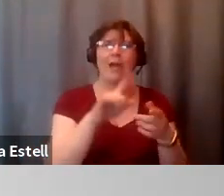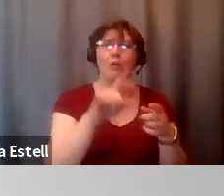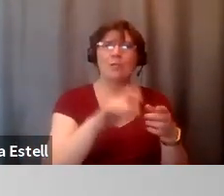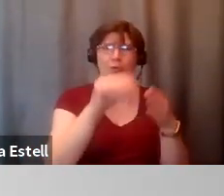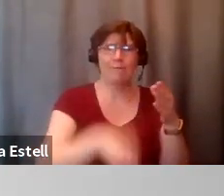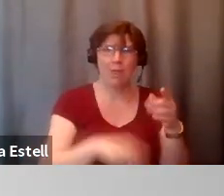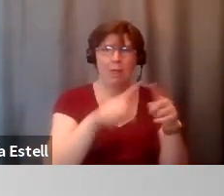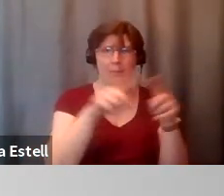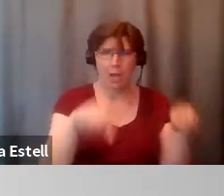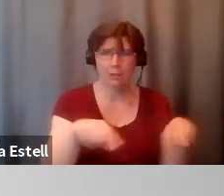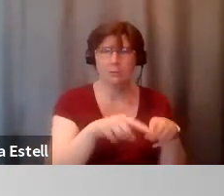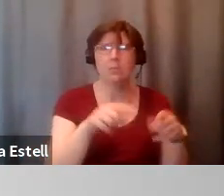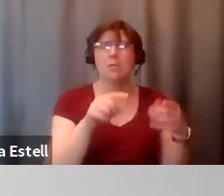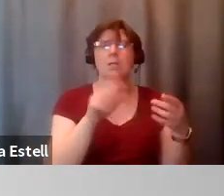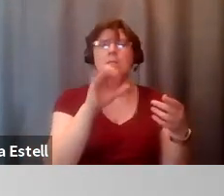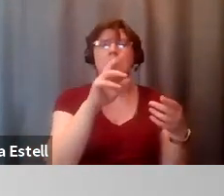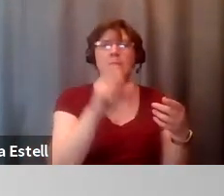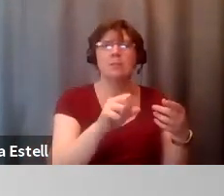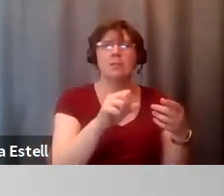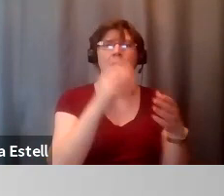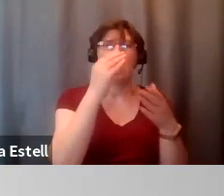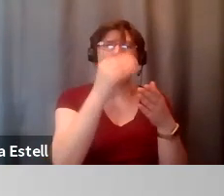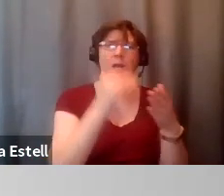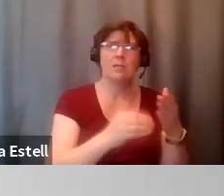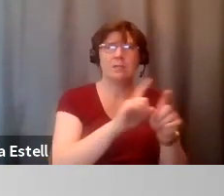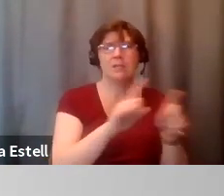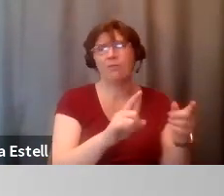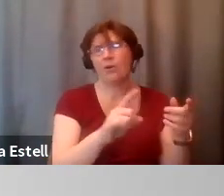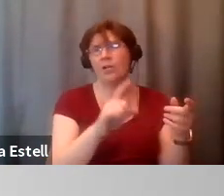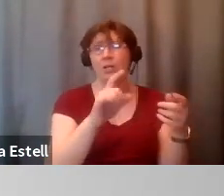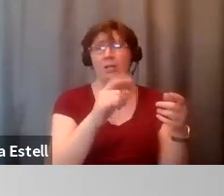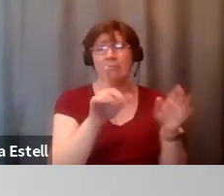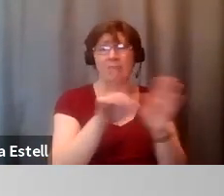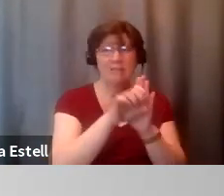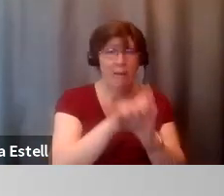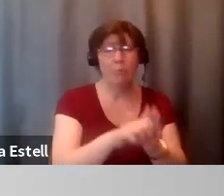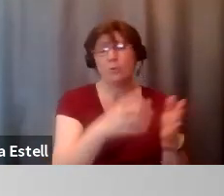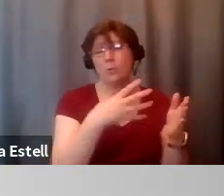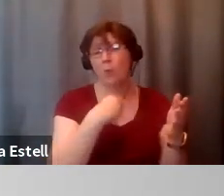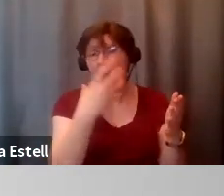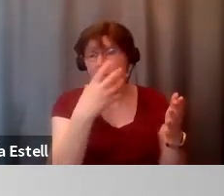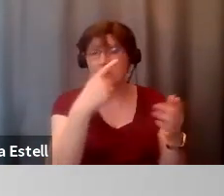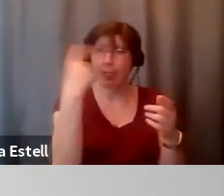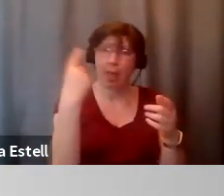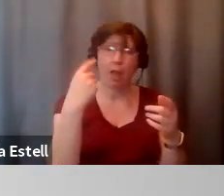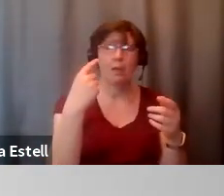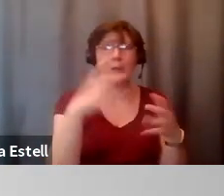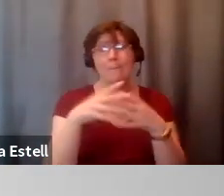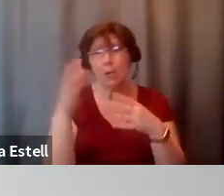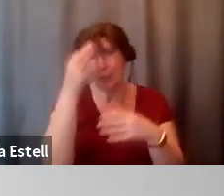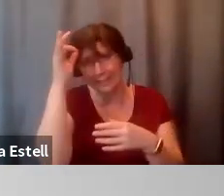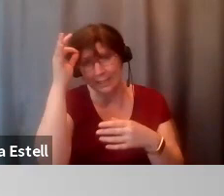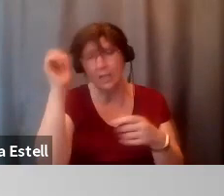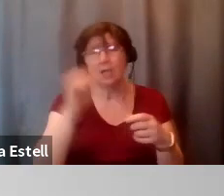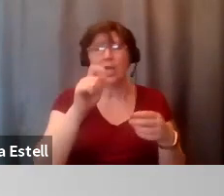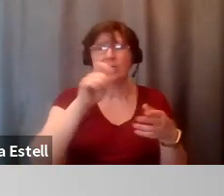The census lists different races. Some examples of options are white, black, or American Indian. You can check